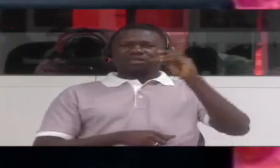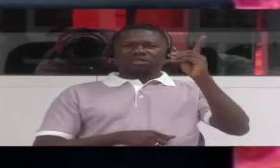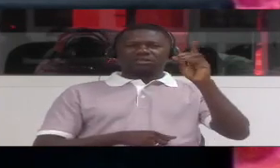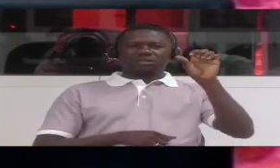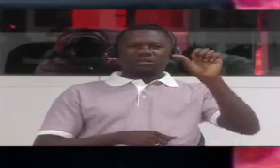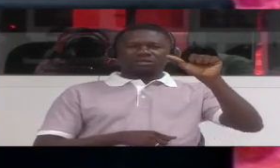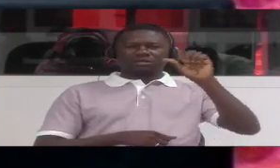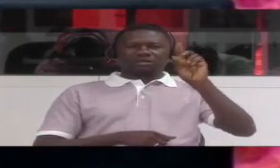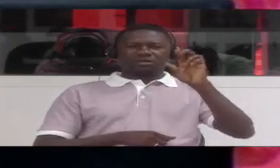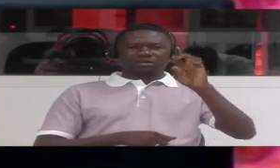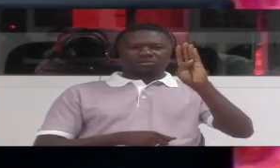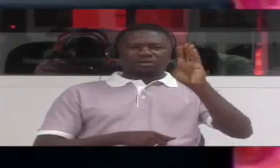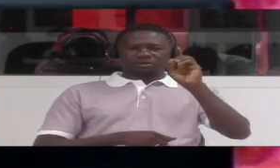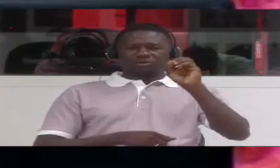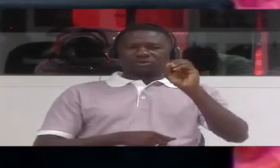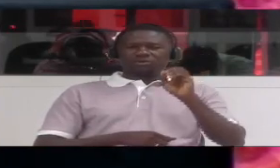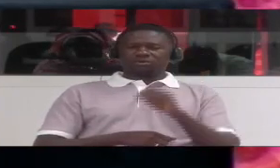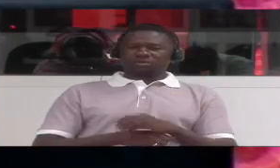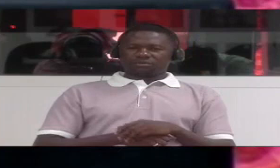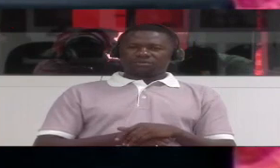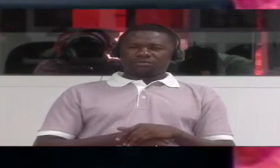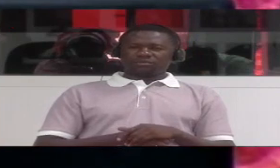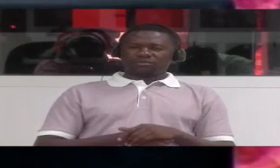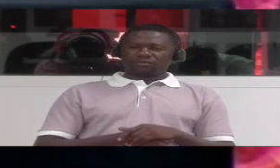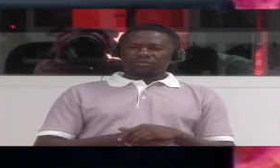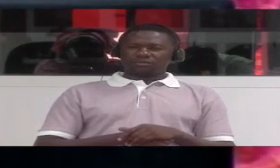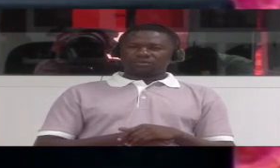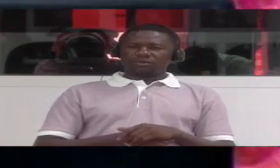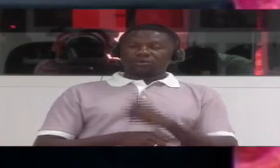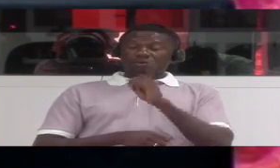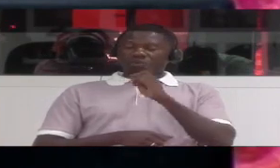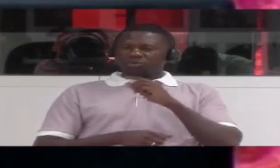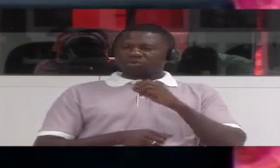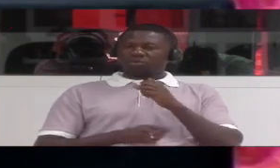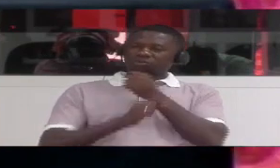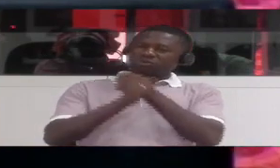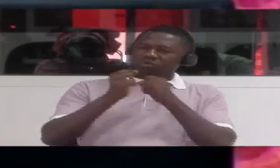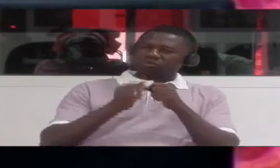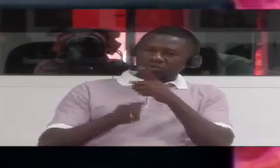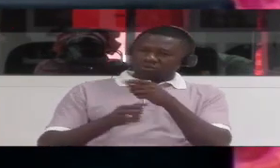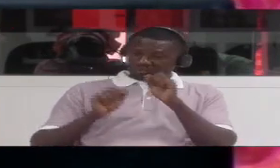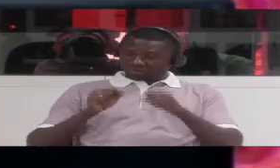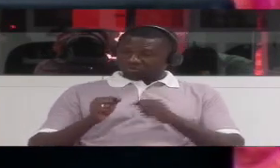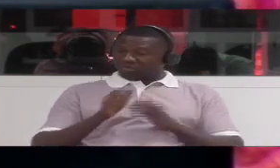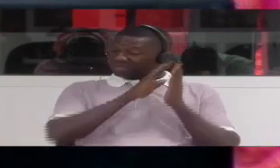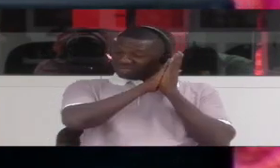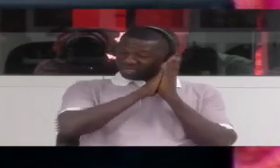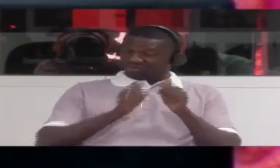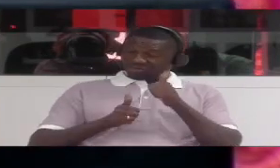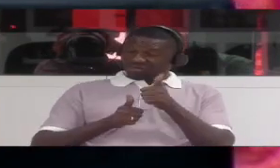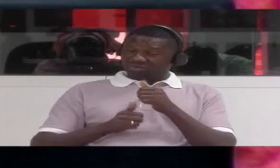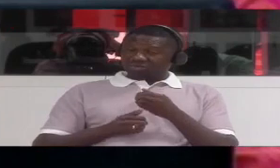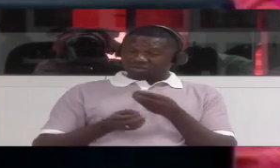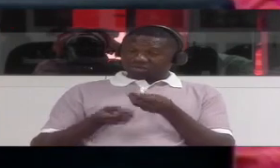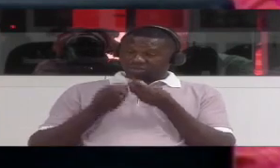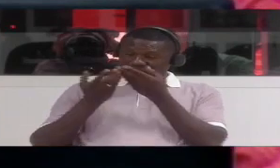station in Banjul, in that office? What was the condition like? Were you able to sleep? Were you given food to eat? Well, of